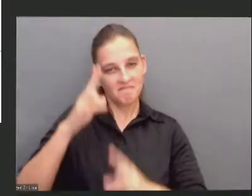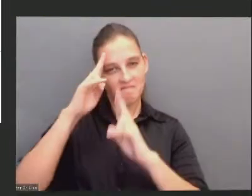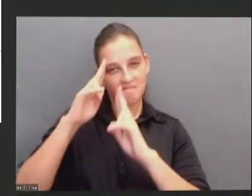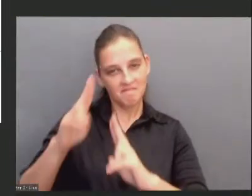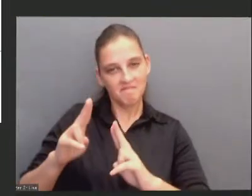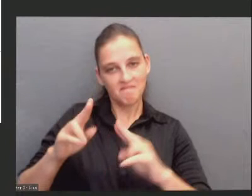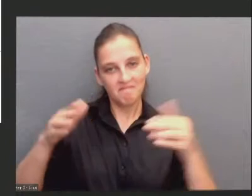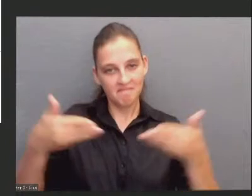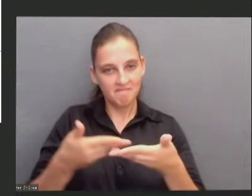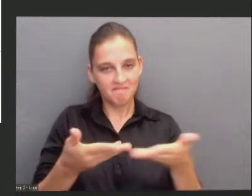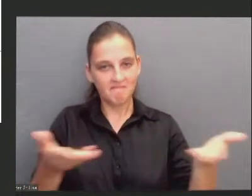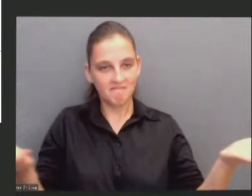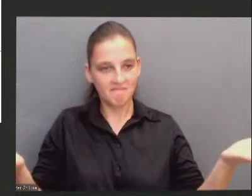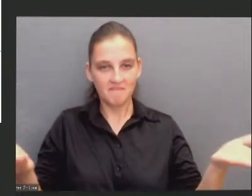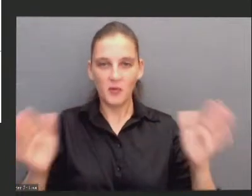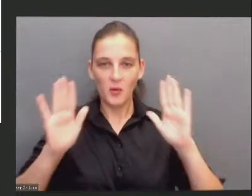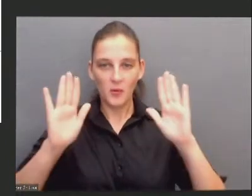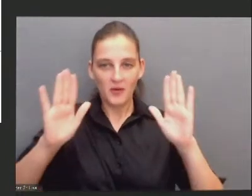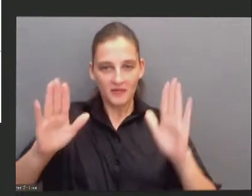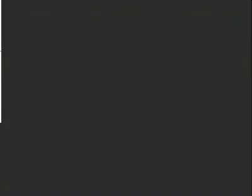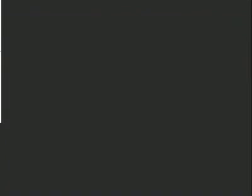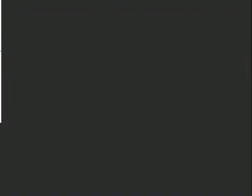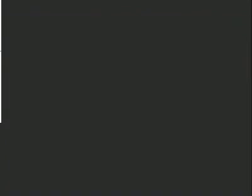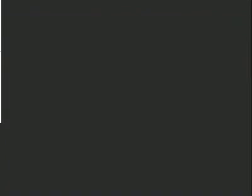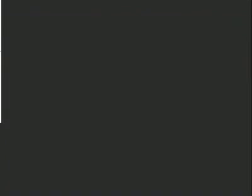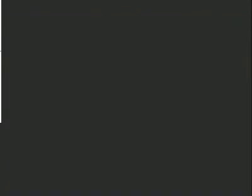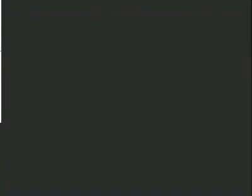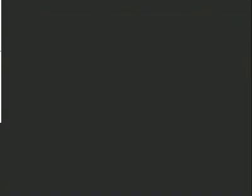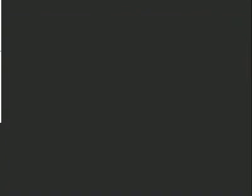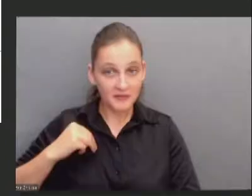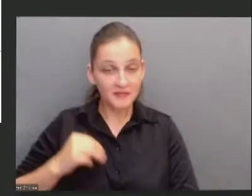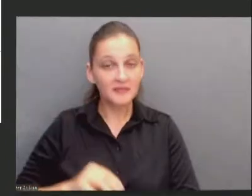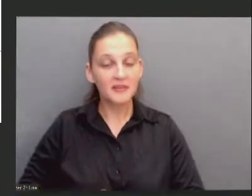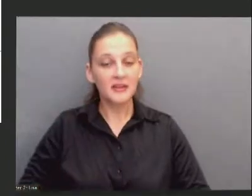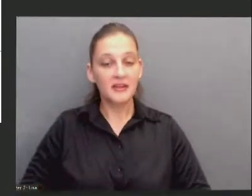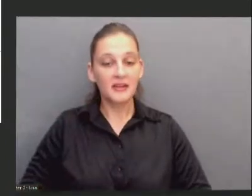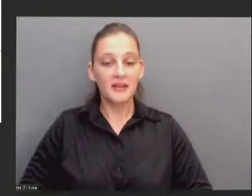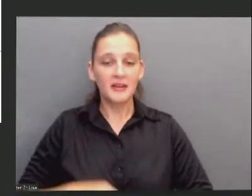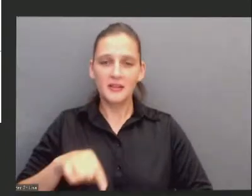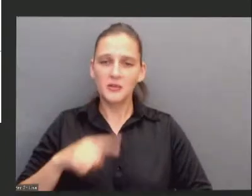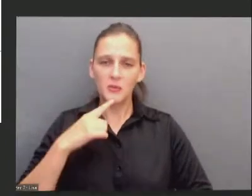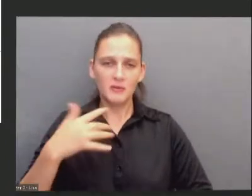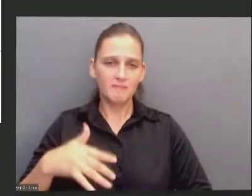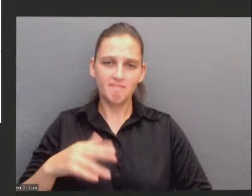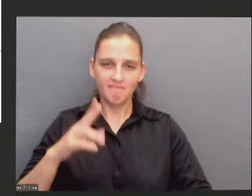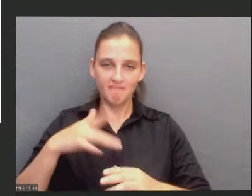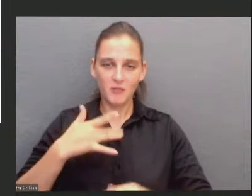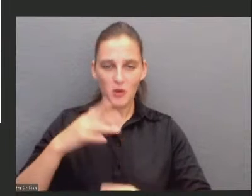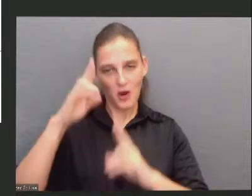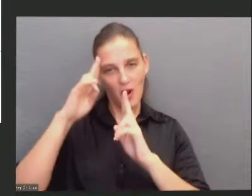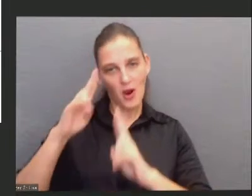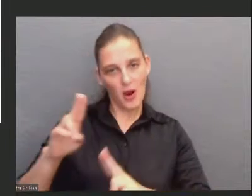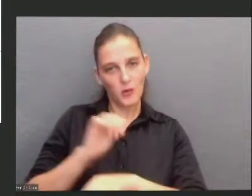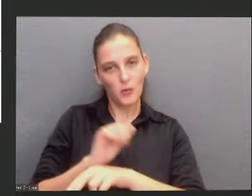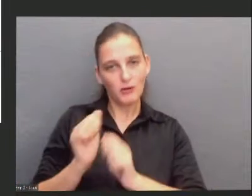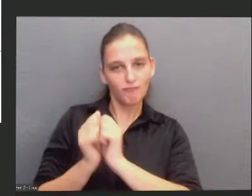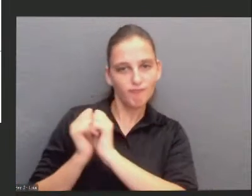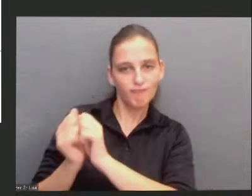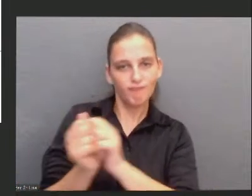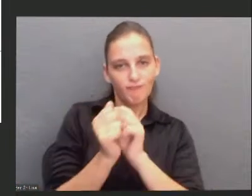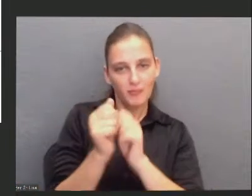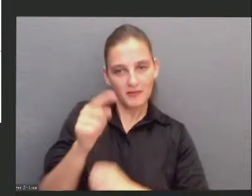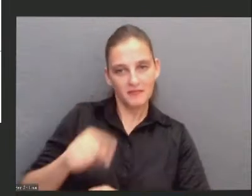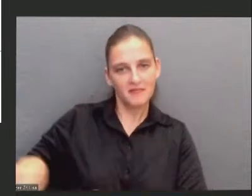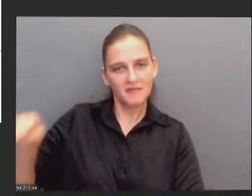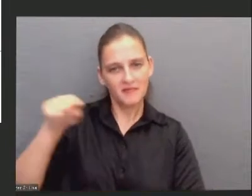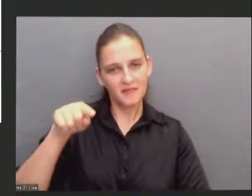exceptional task force members, and it has been really an honor to work with them. They performed